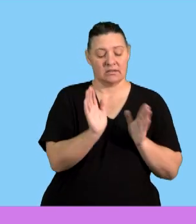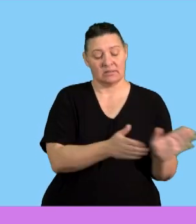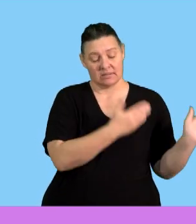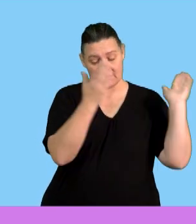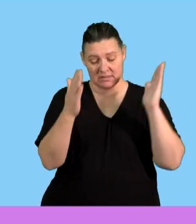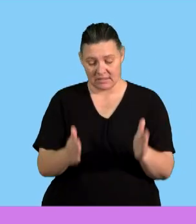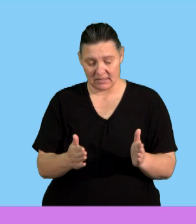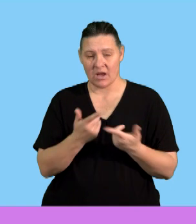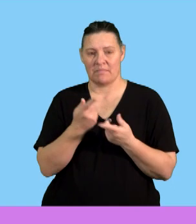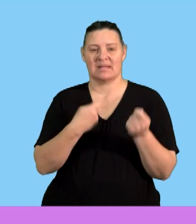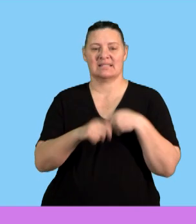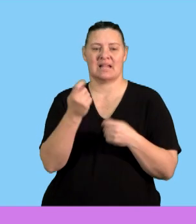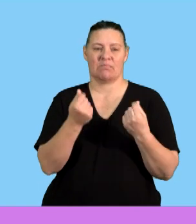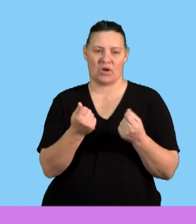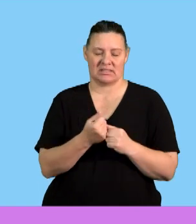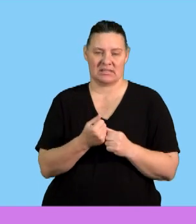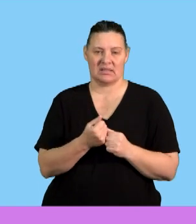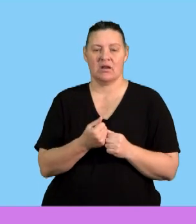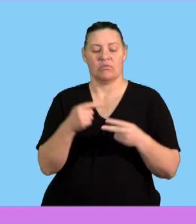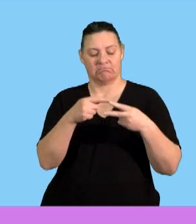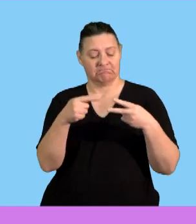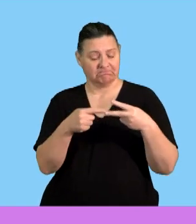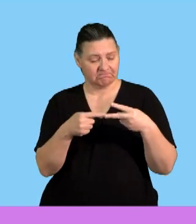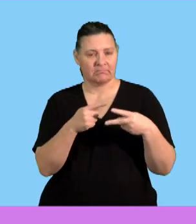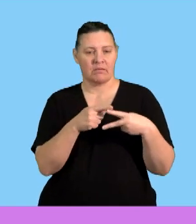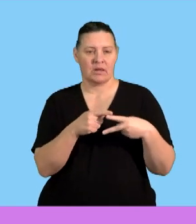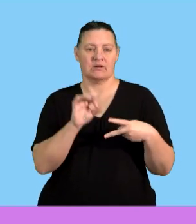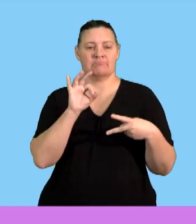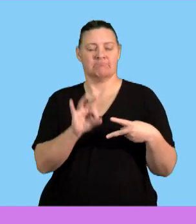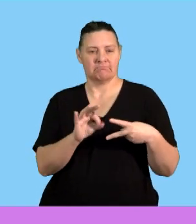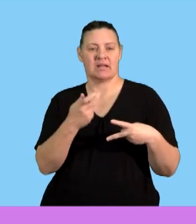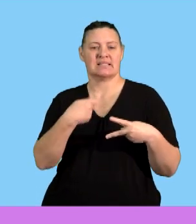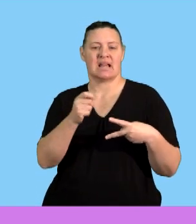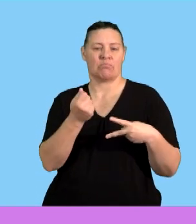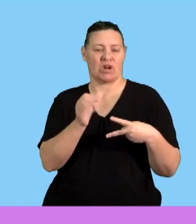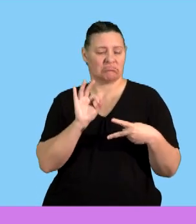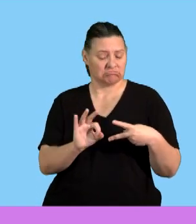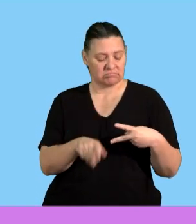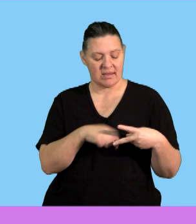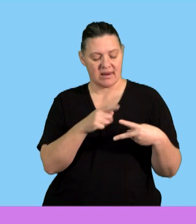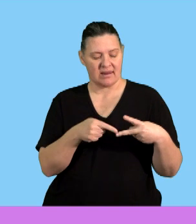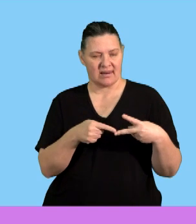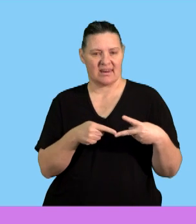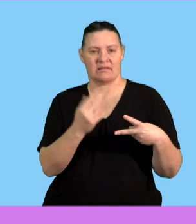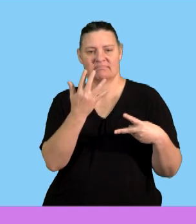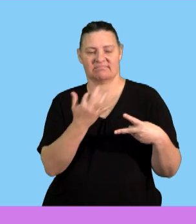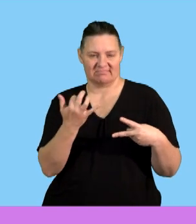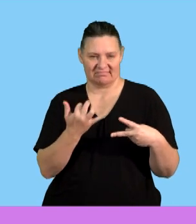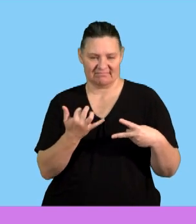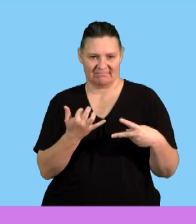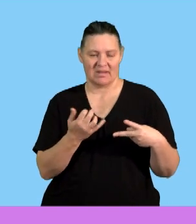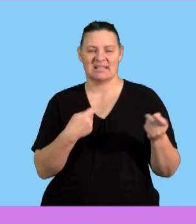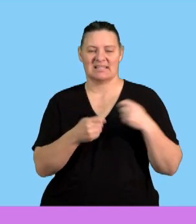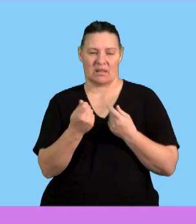we went to selling price, where we determined a suitable selling price and we did some selling